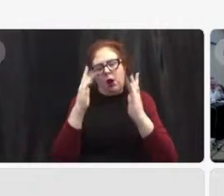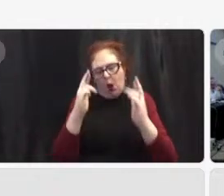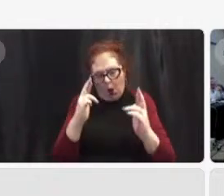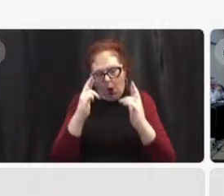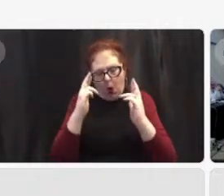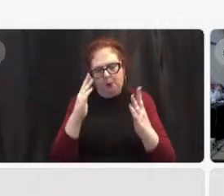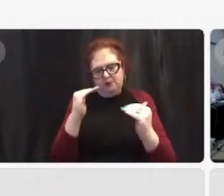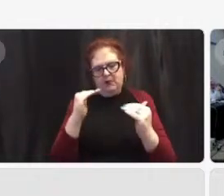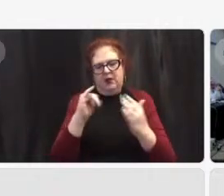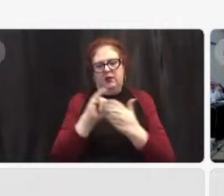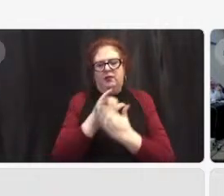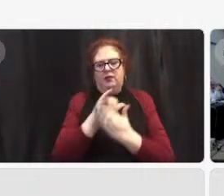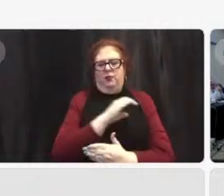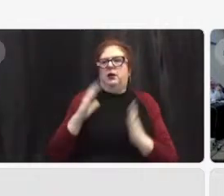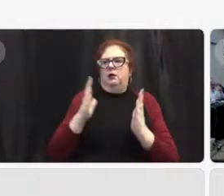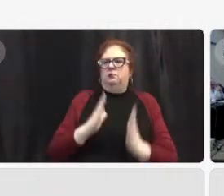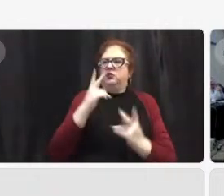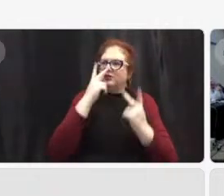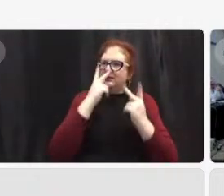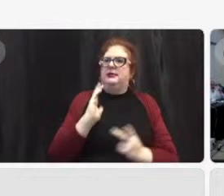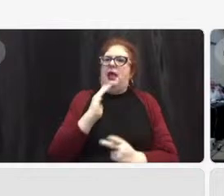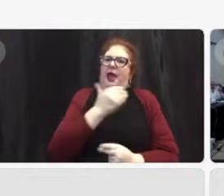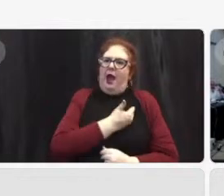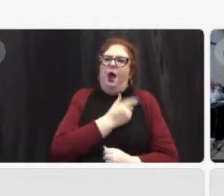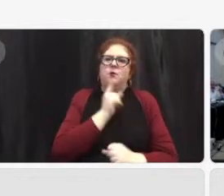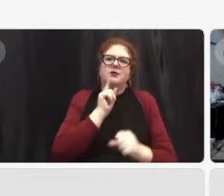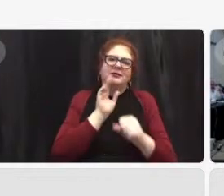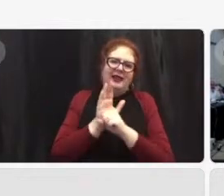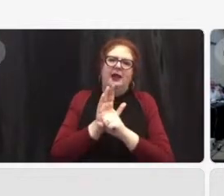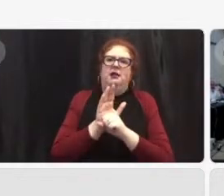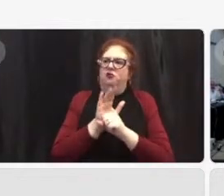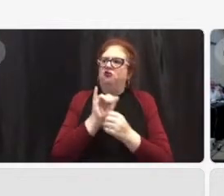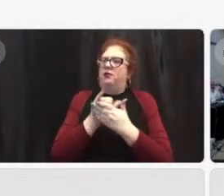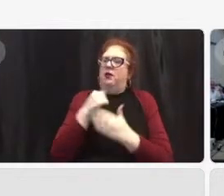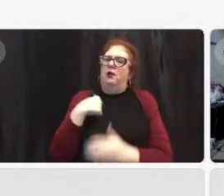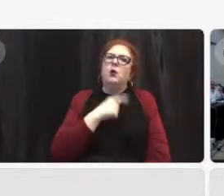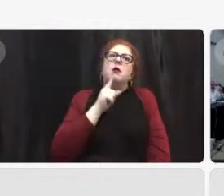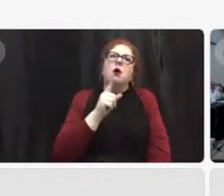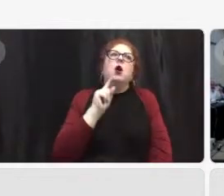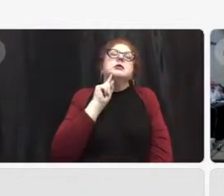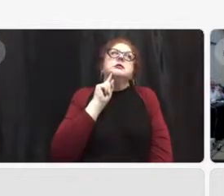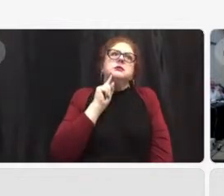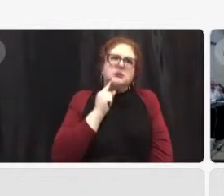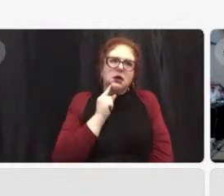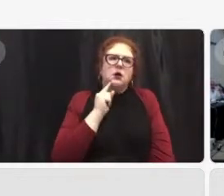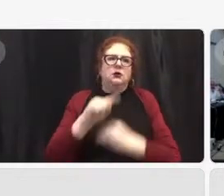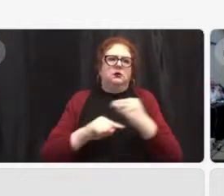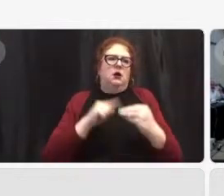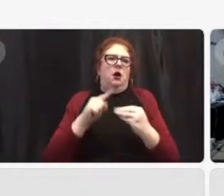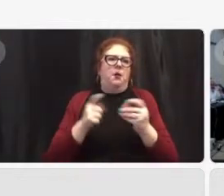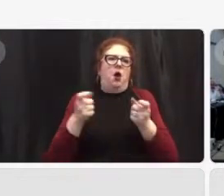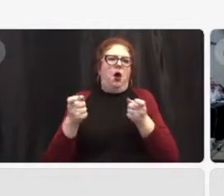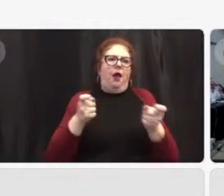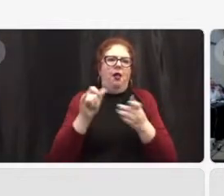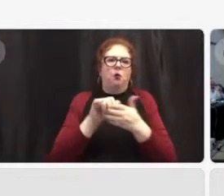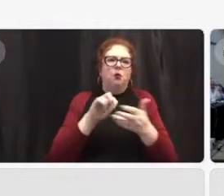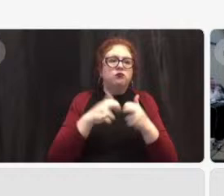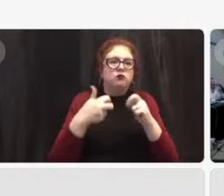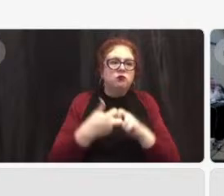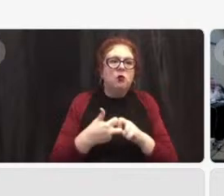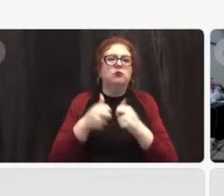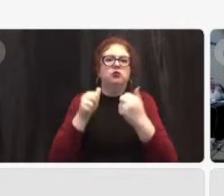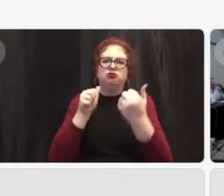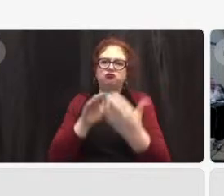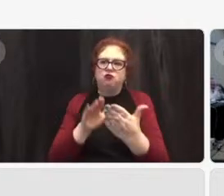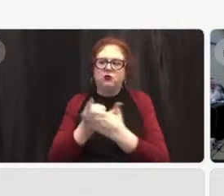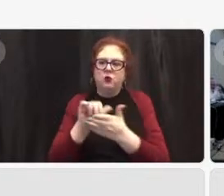the commissioners can see our dedication that, yes, we are serious about handling problems, addressing problems, and making them